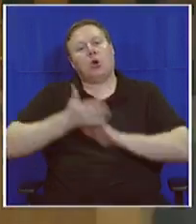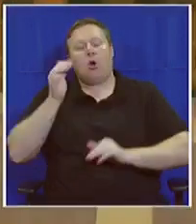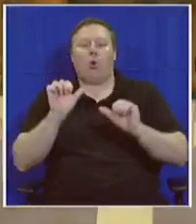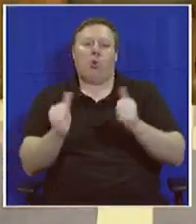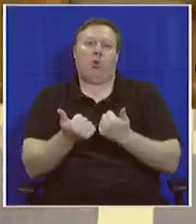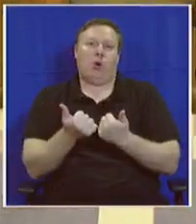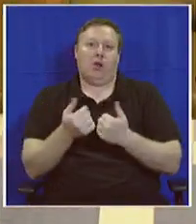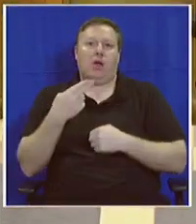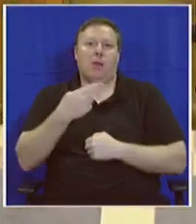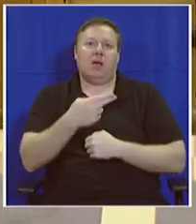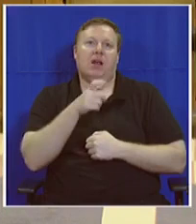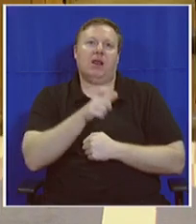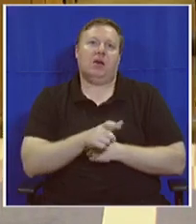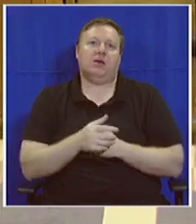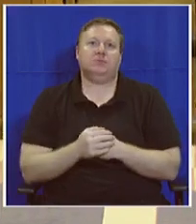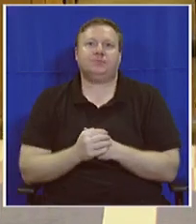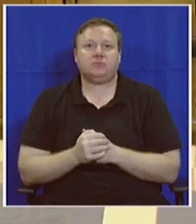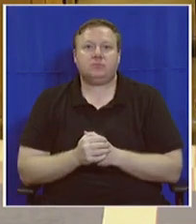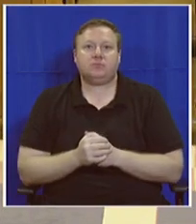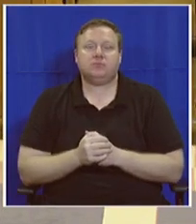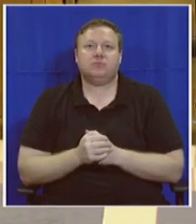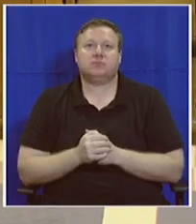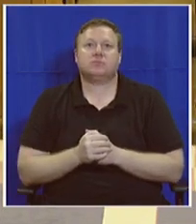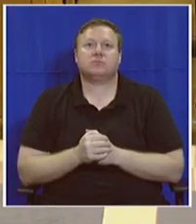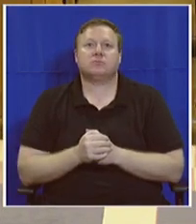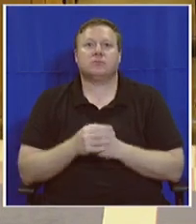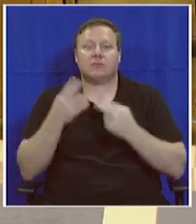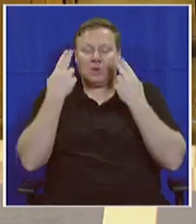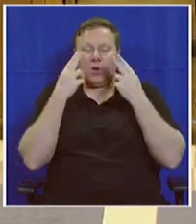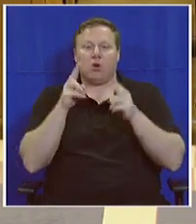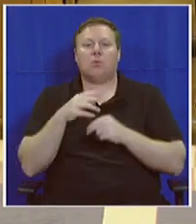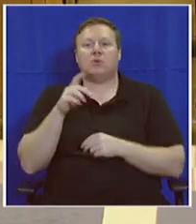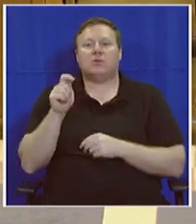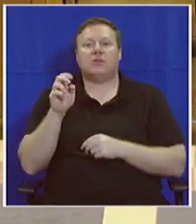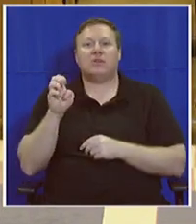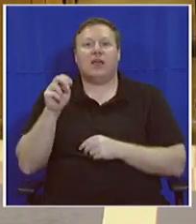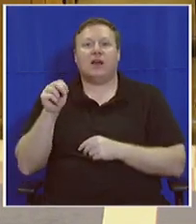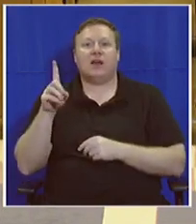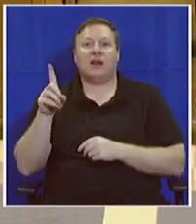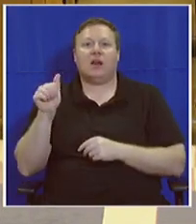Thank you very much, Honourable Member. Honourable Tembegwaya.